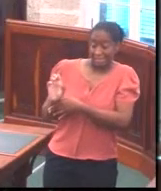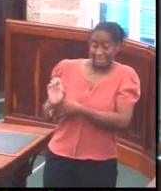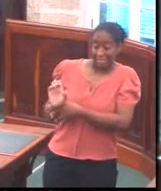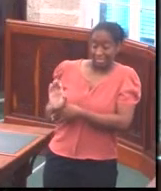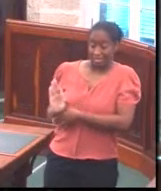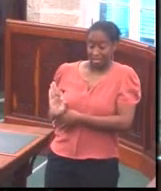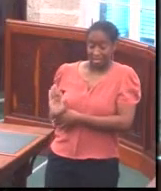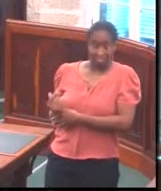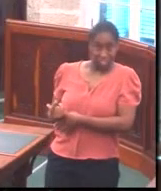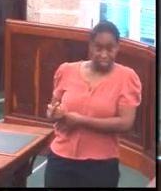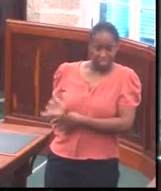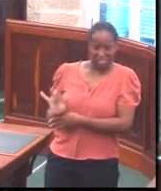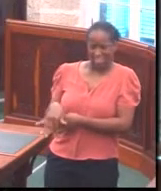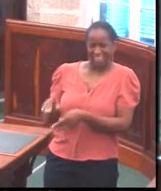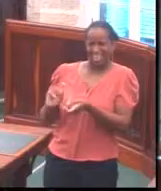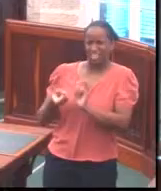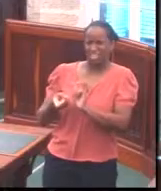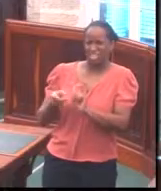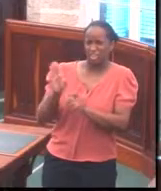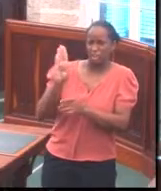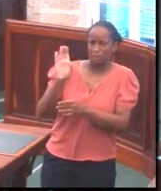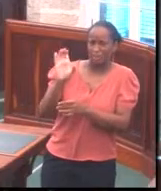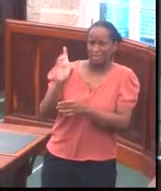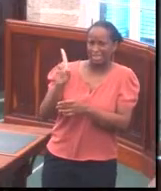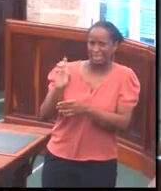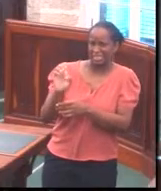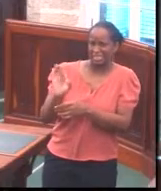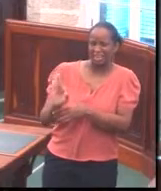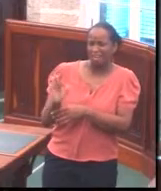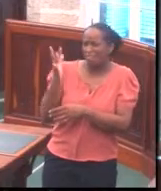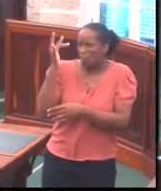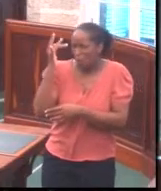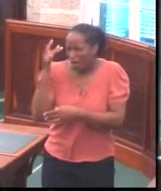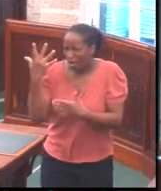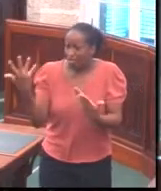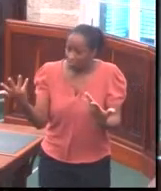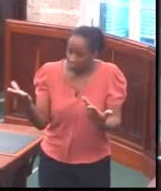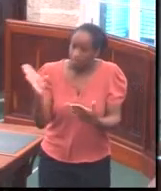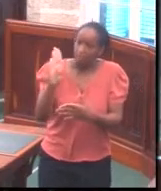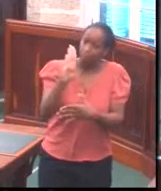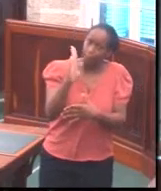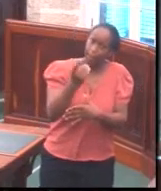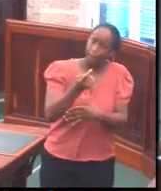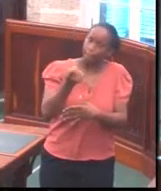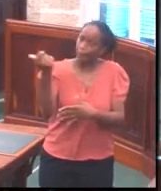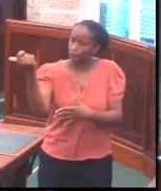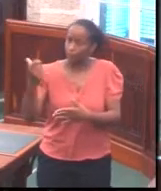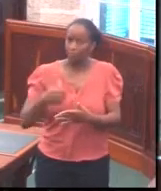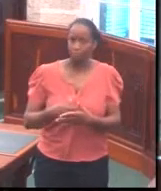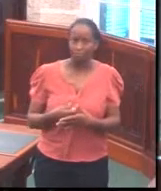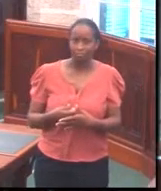deletion. Nothing has, the substantive issue is related only to